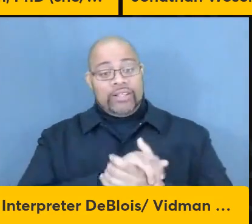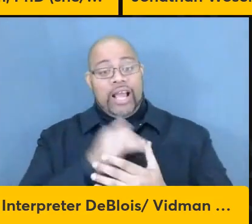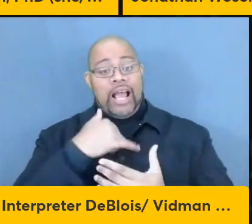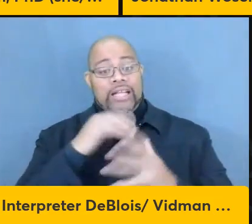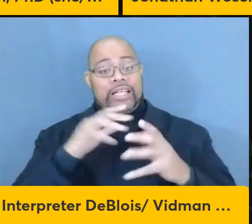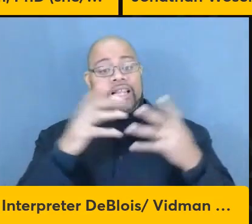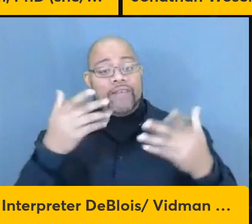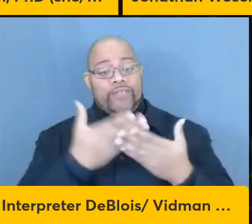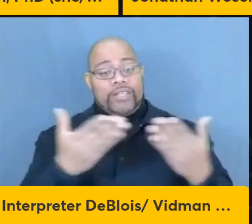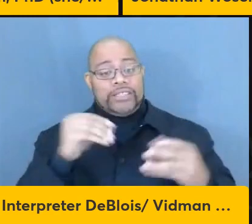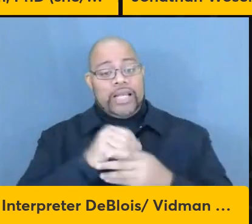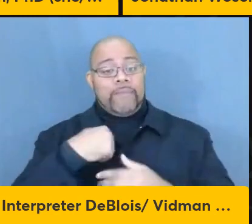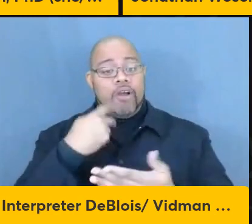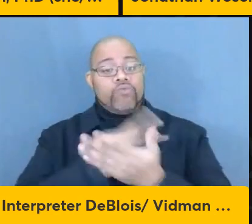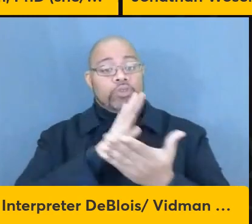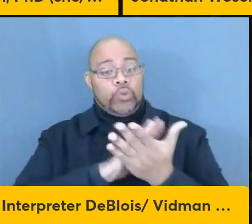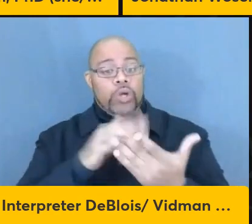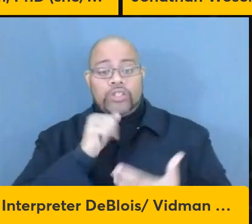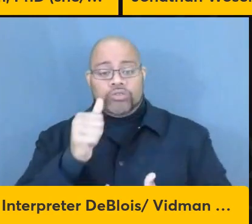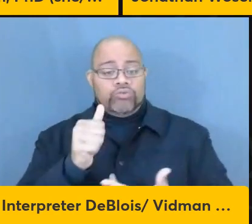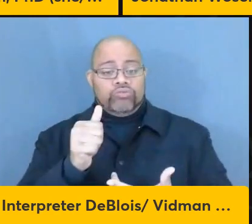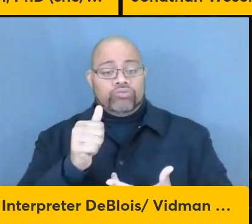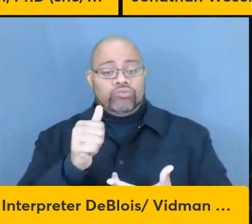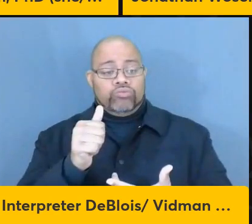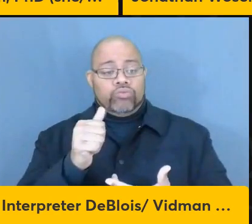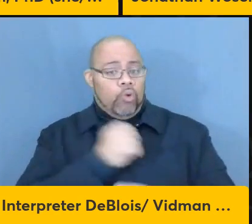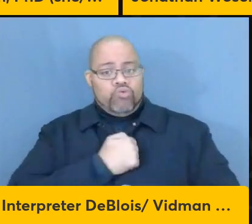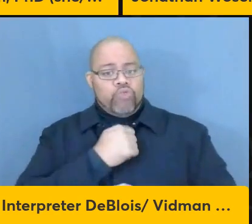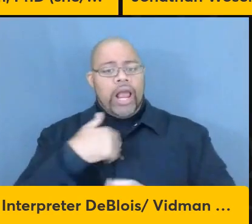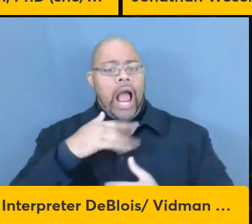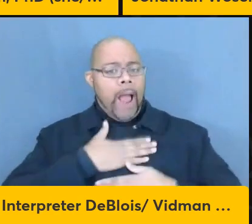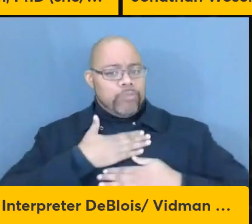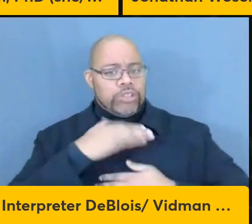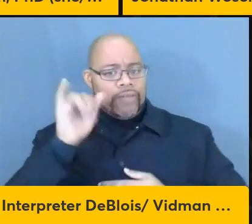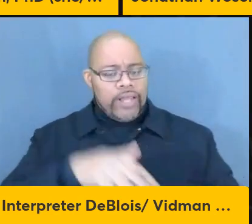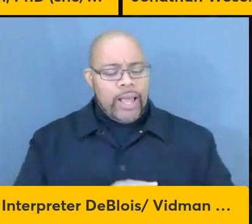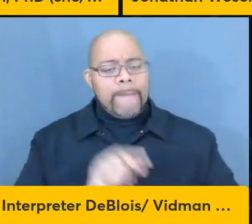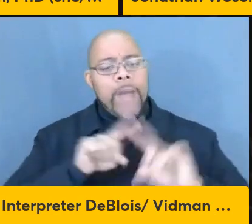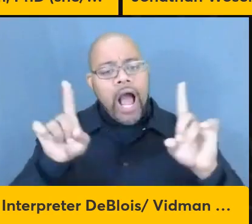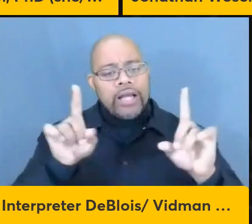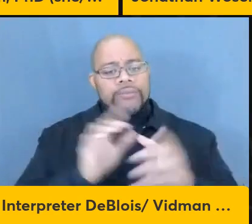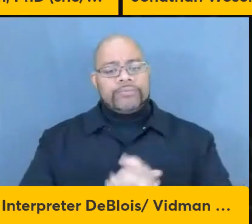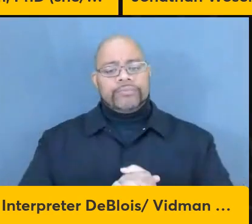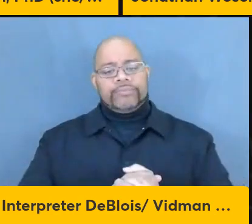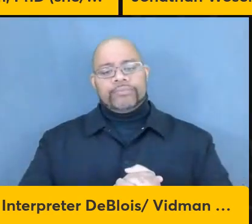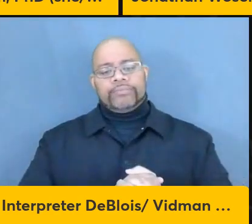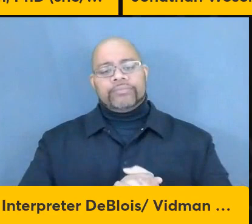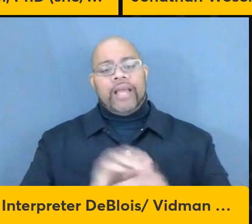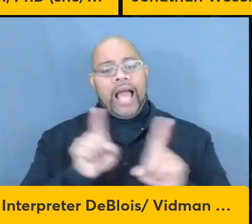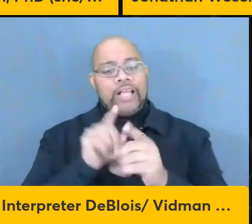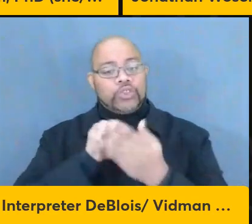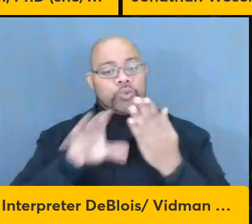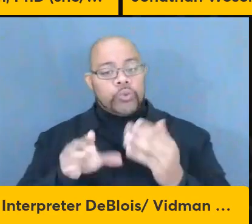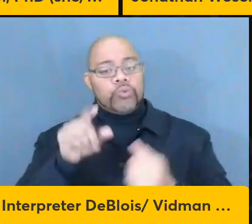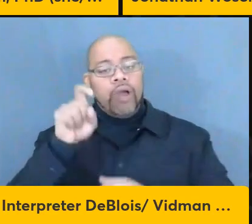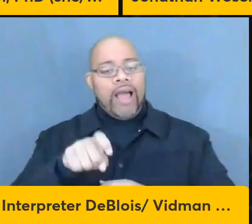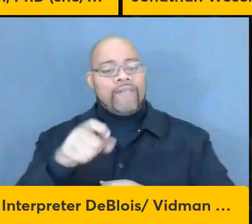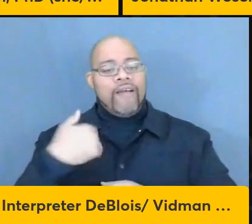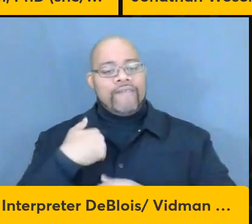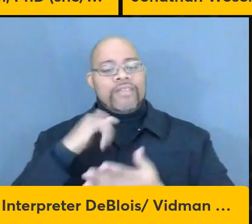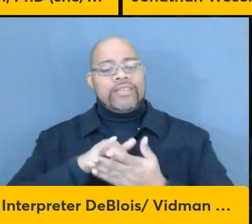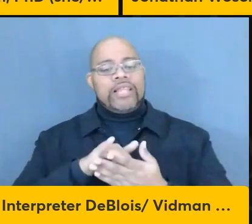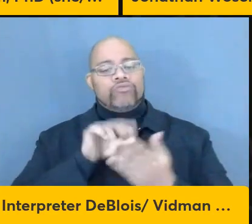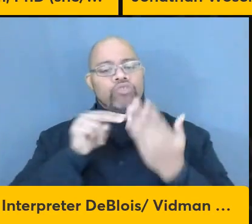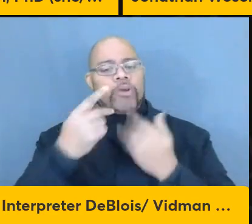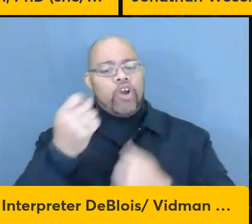lot of different things in my grad school, which I don't regret, which I very much appreciate. But as a student, you have to have that